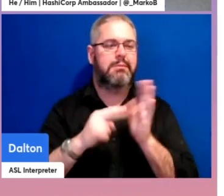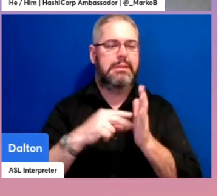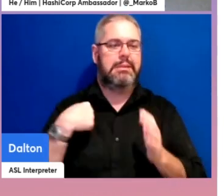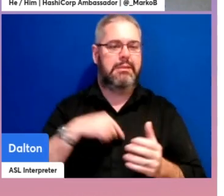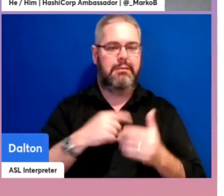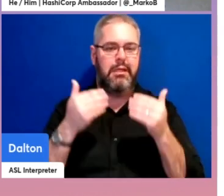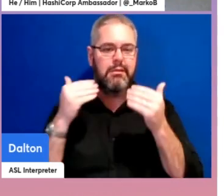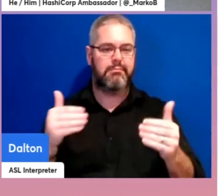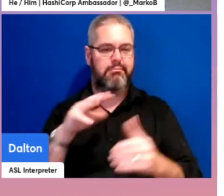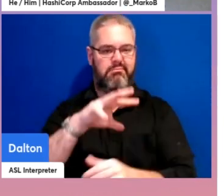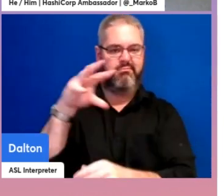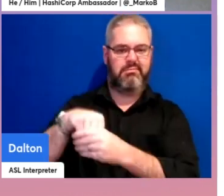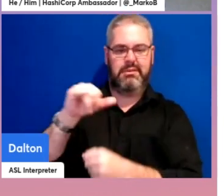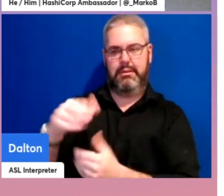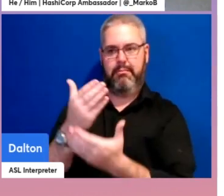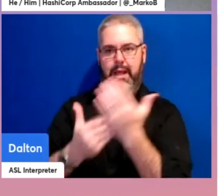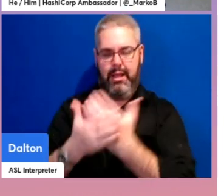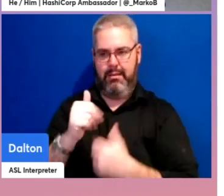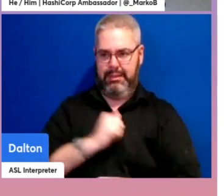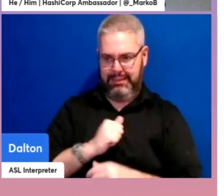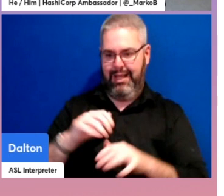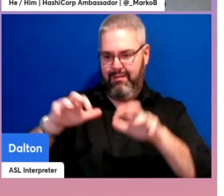do that manually.